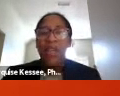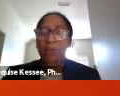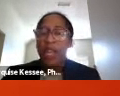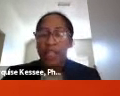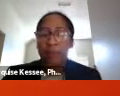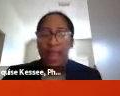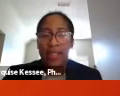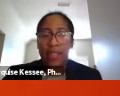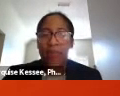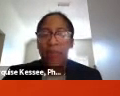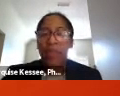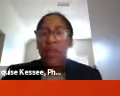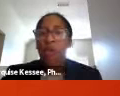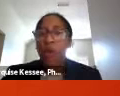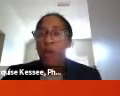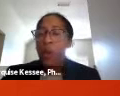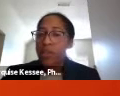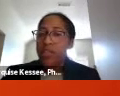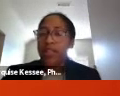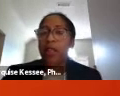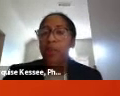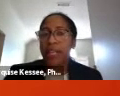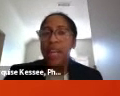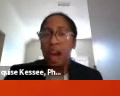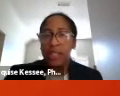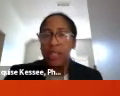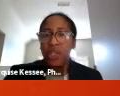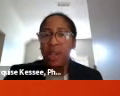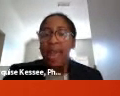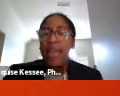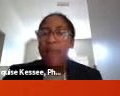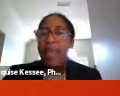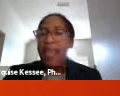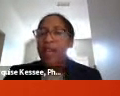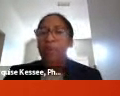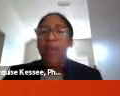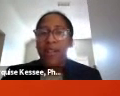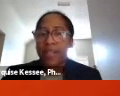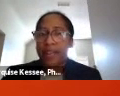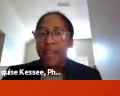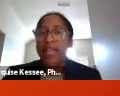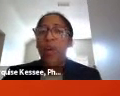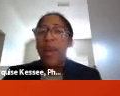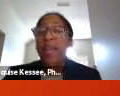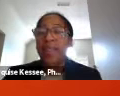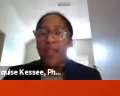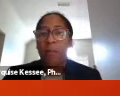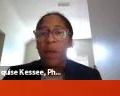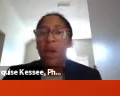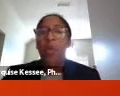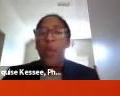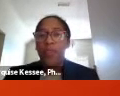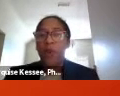the objective base for your courses at the community college and making a comparison and equating